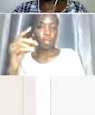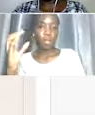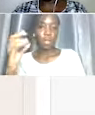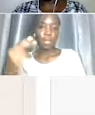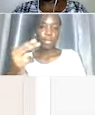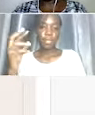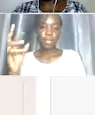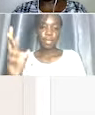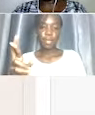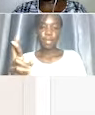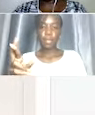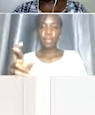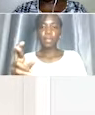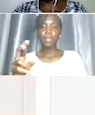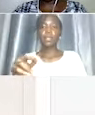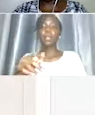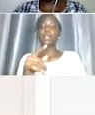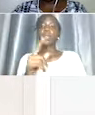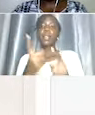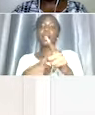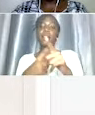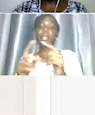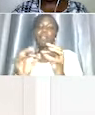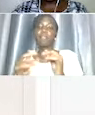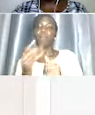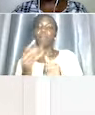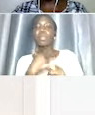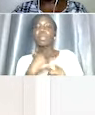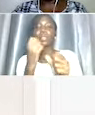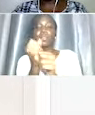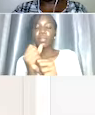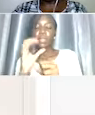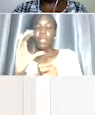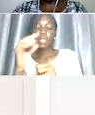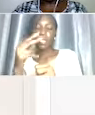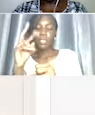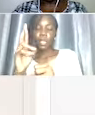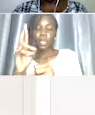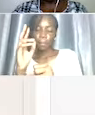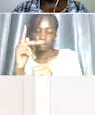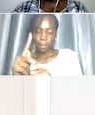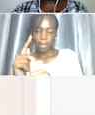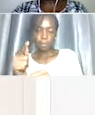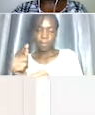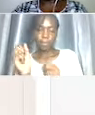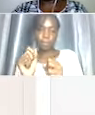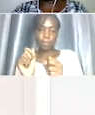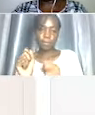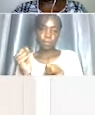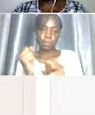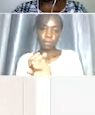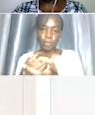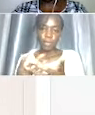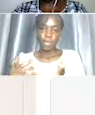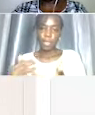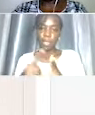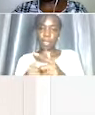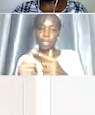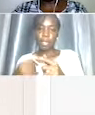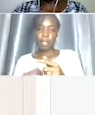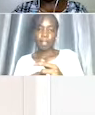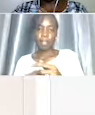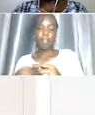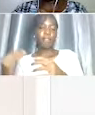you're looking to still do your CHRP, you can join Ames College of Business and Technology. Then we have the Career Management Center.